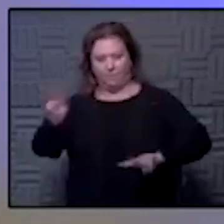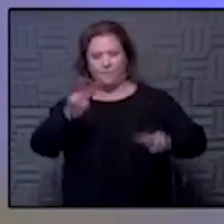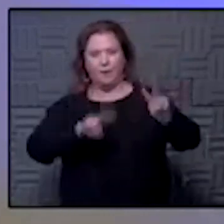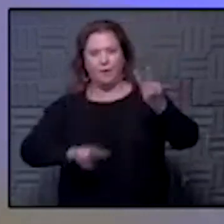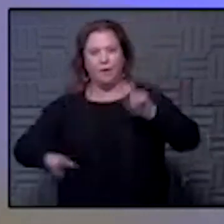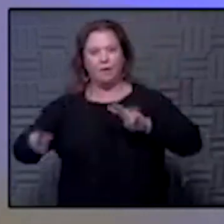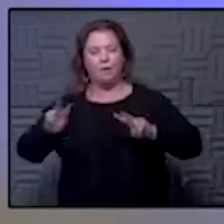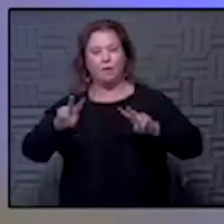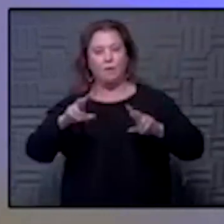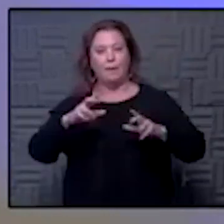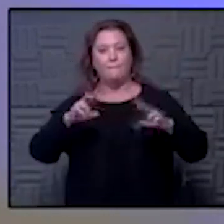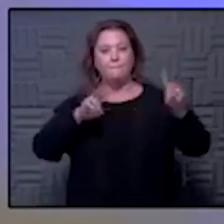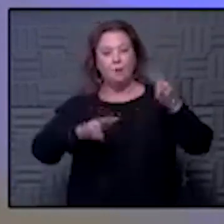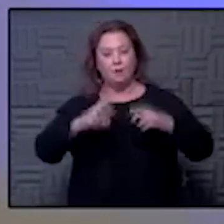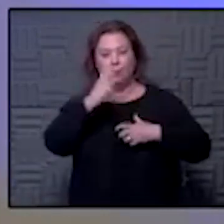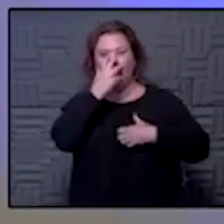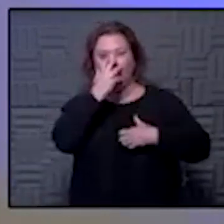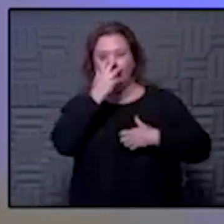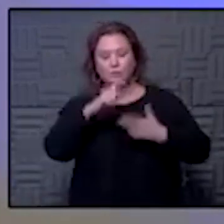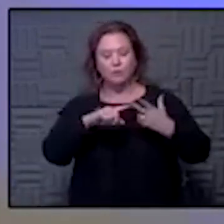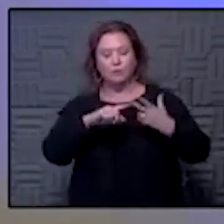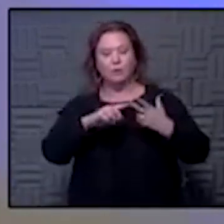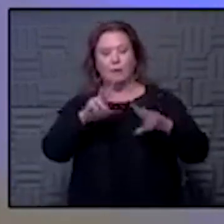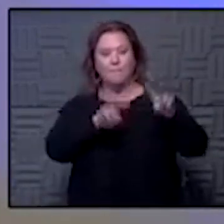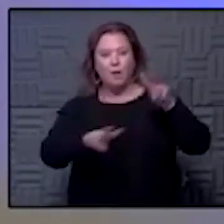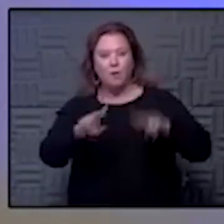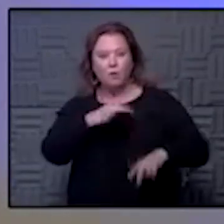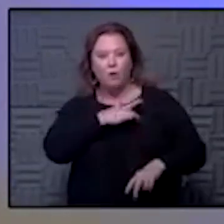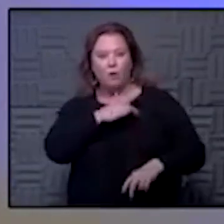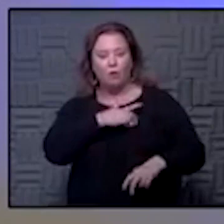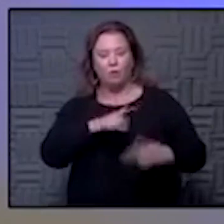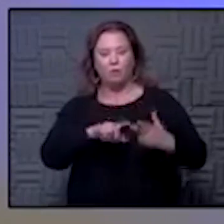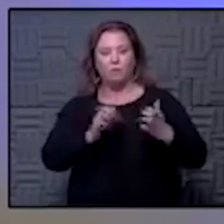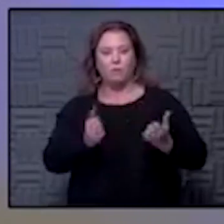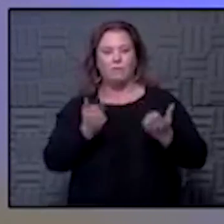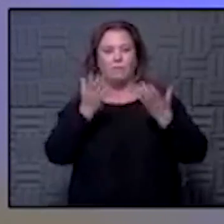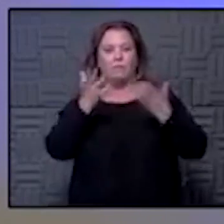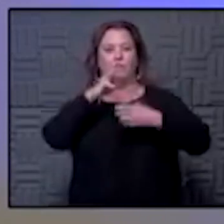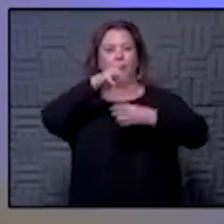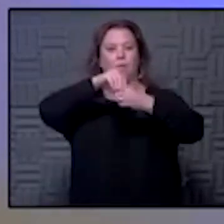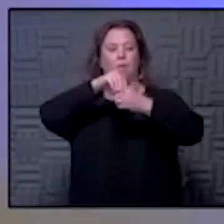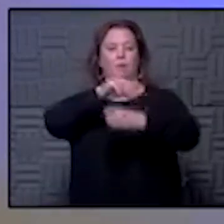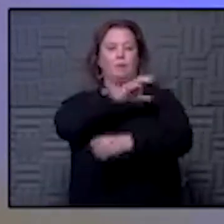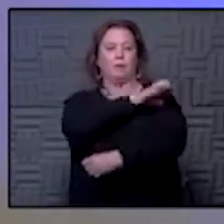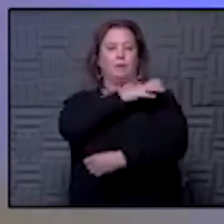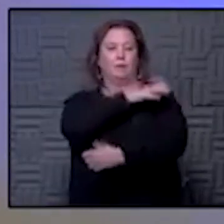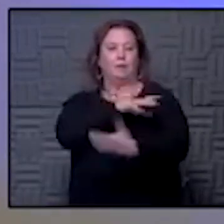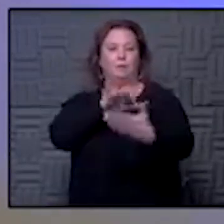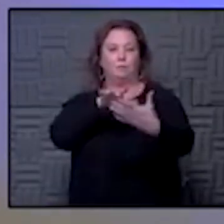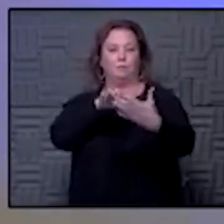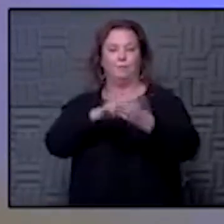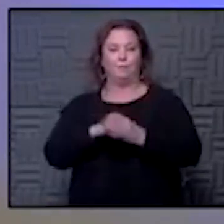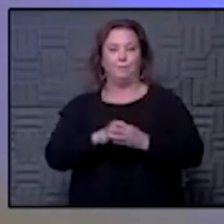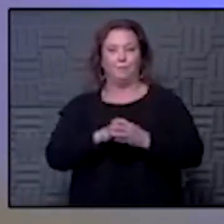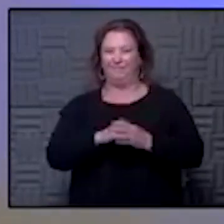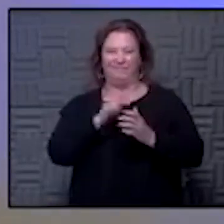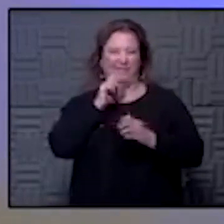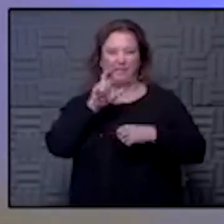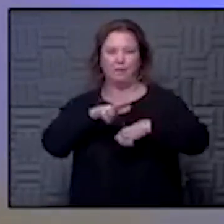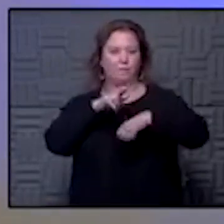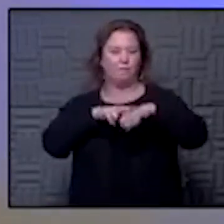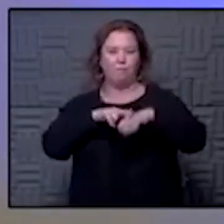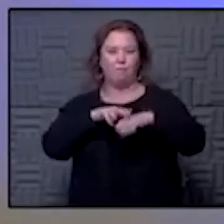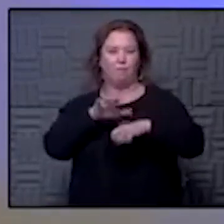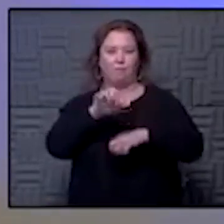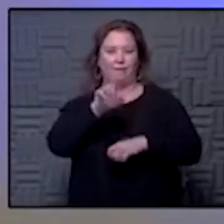your oxygen level, monitor your heart rate. All this will be provided as part of the clinical trial. That's not part of our routine clinical